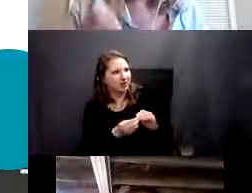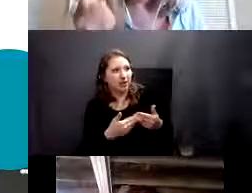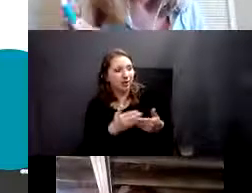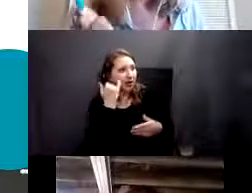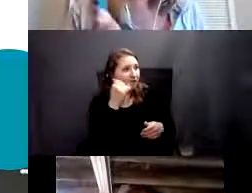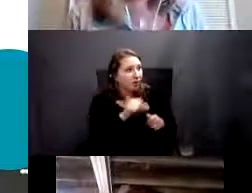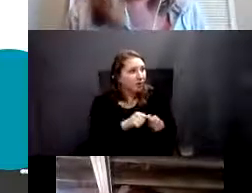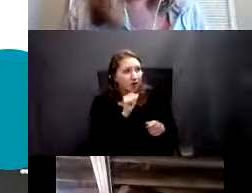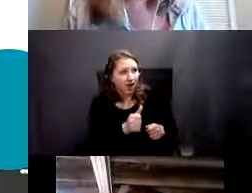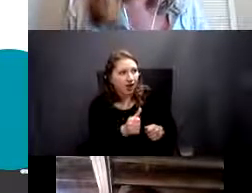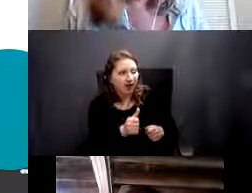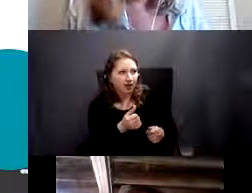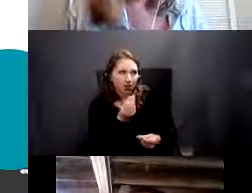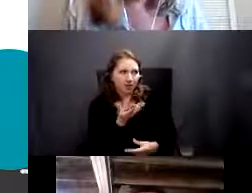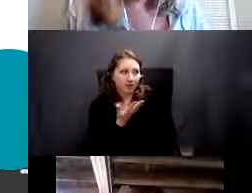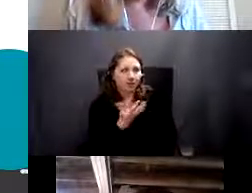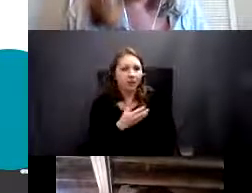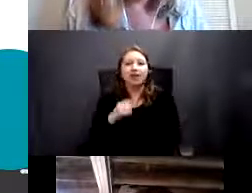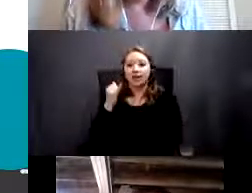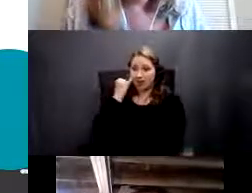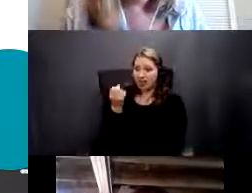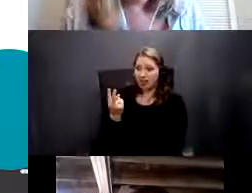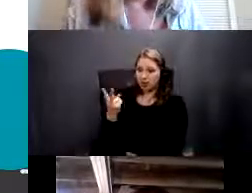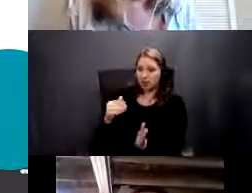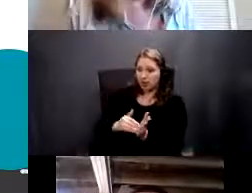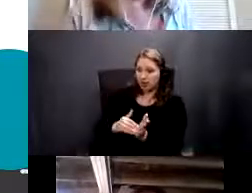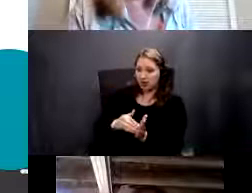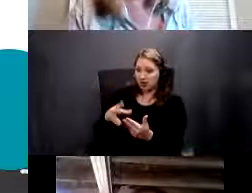not. I would remember if it was 12 grand. Hell yeah.